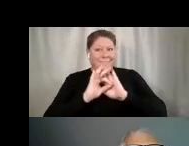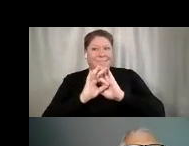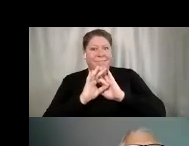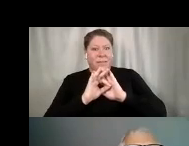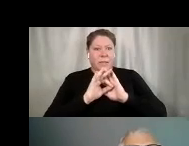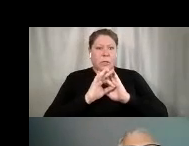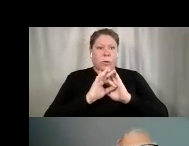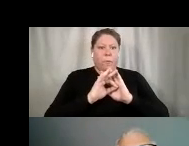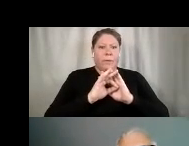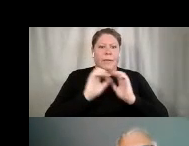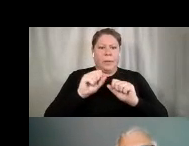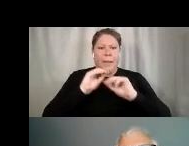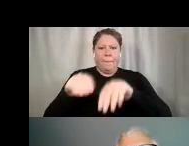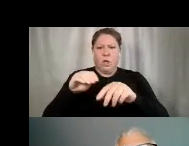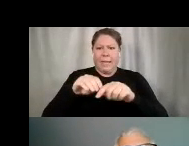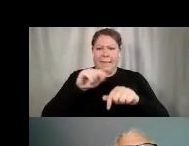of the double diamond.